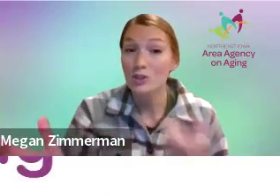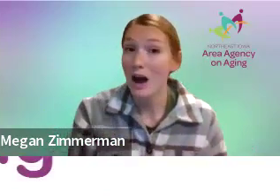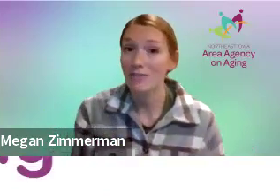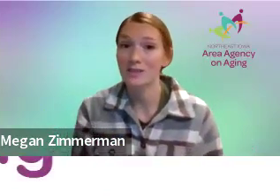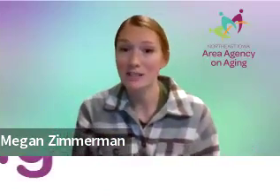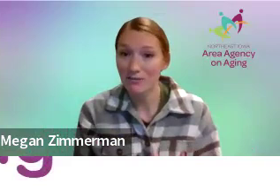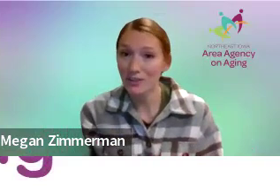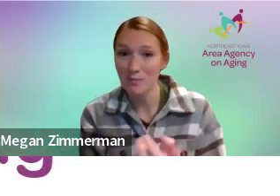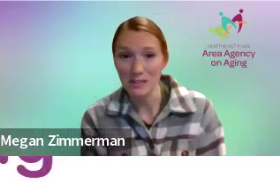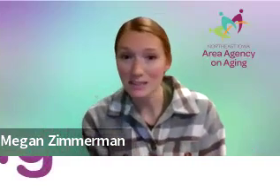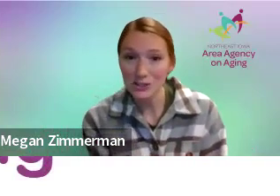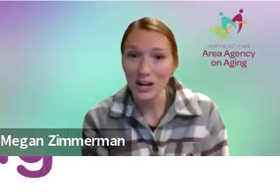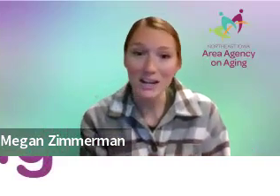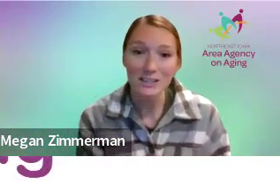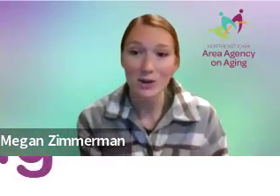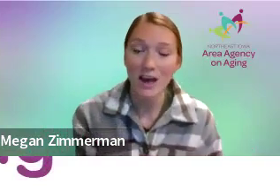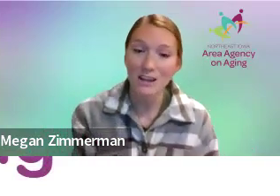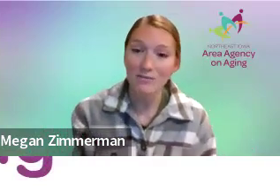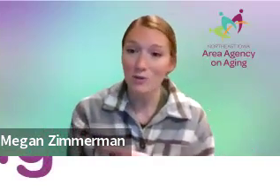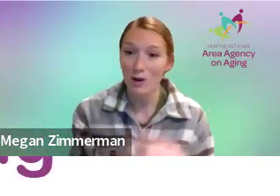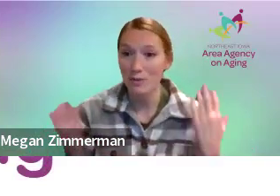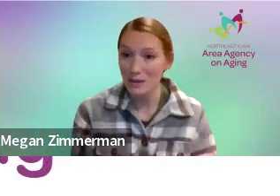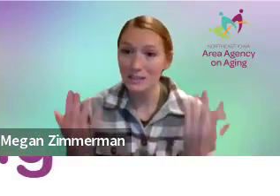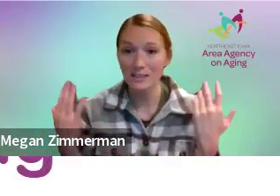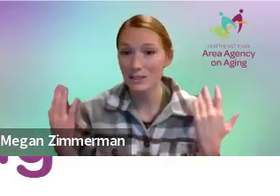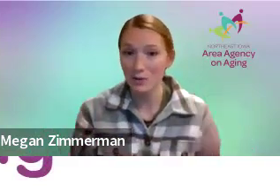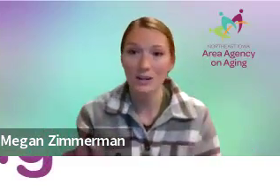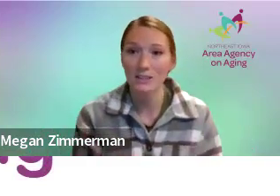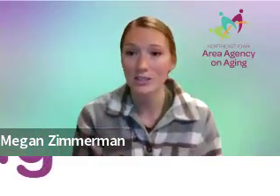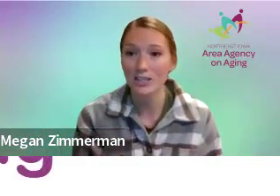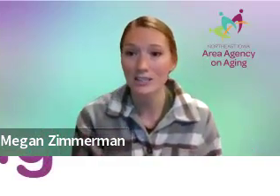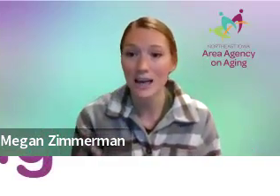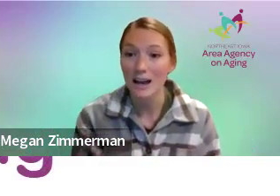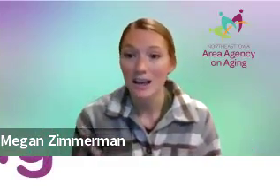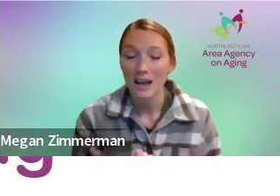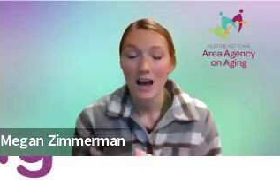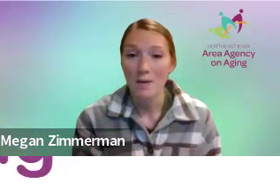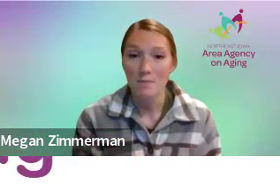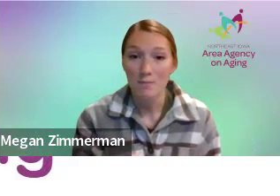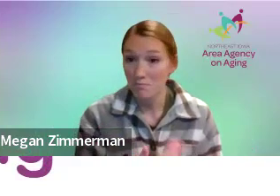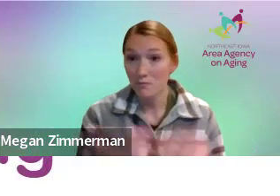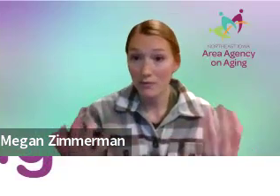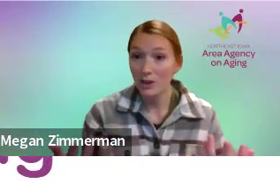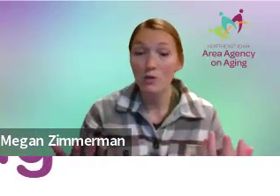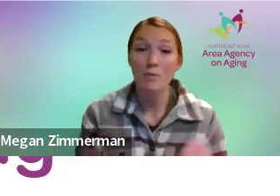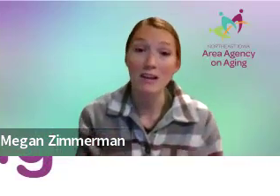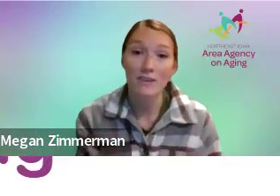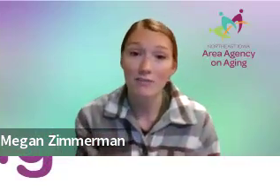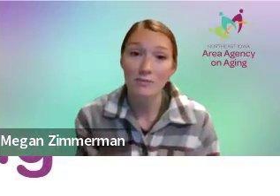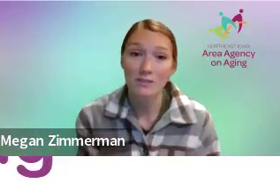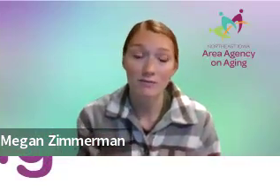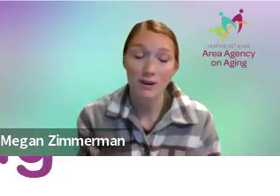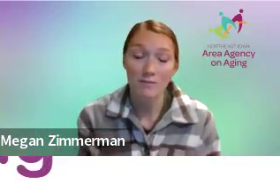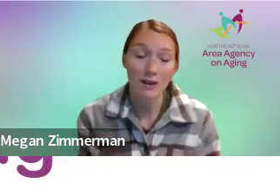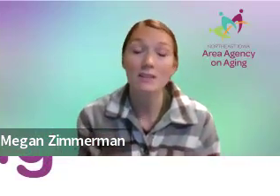We also do have a dementia-friendly business training. So if any of you are with businesses, organizations that feel you would